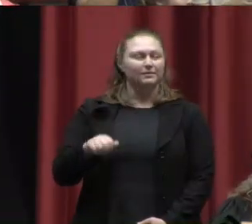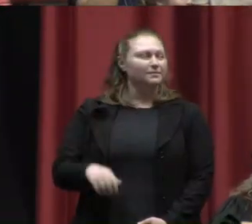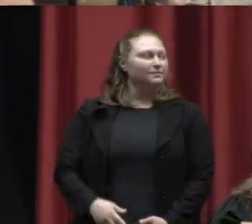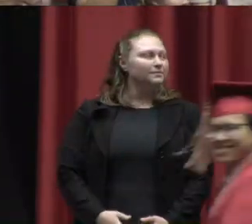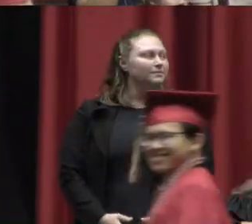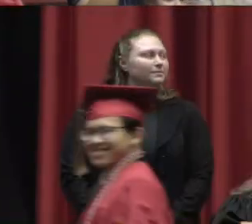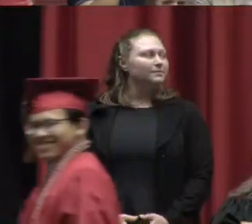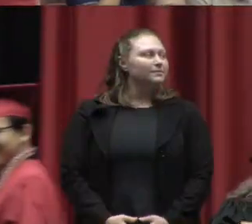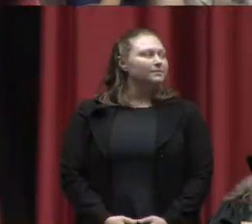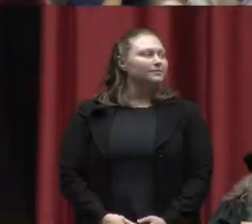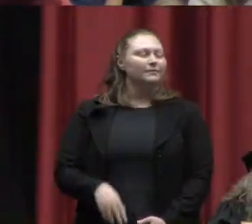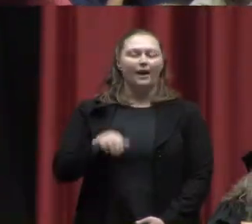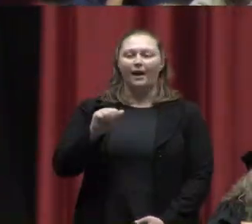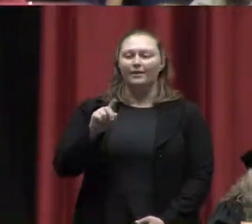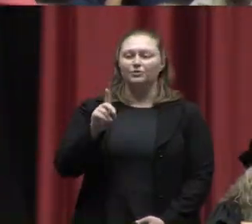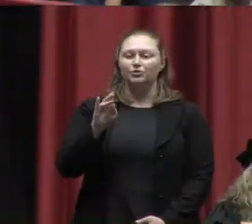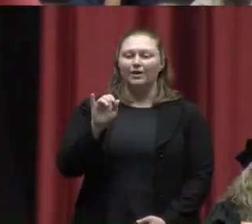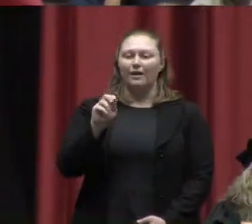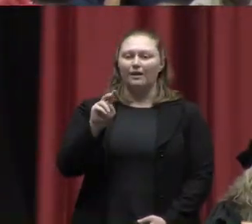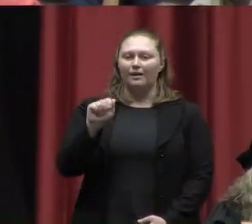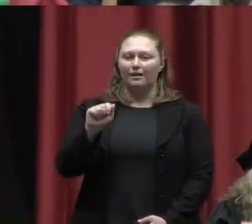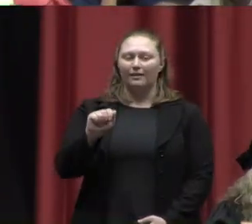Tanya Madrid.